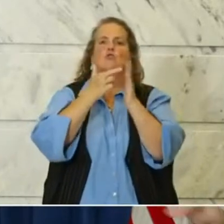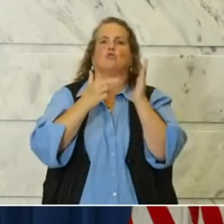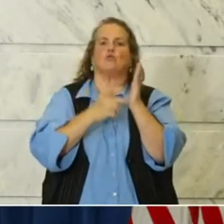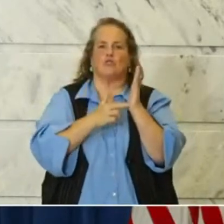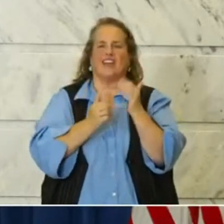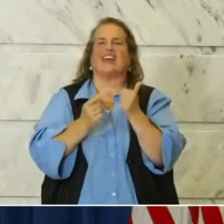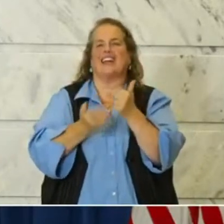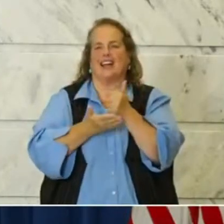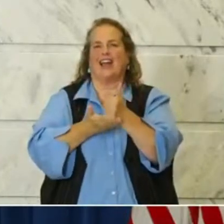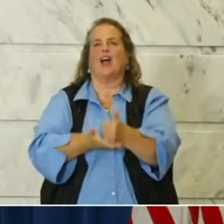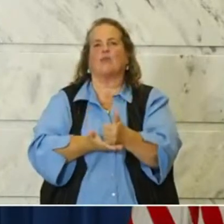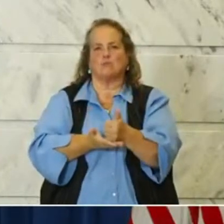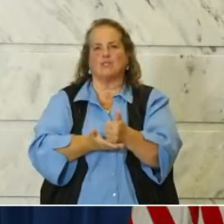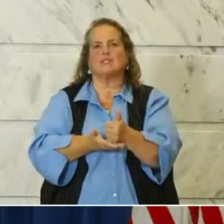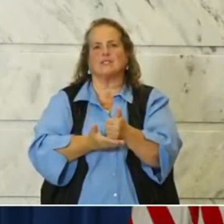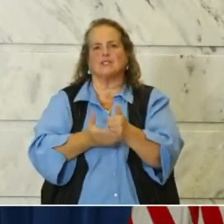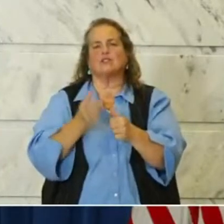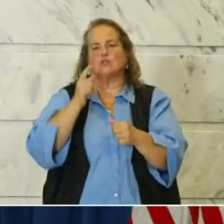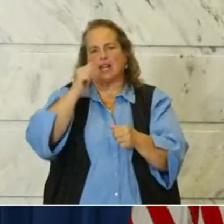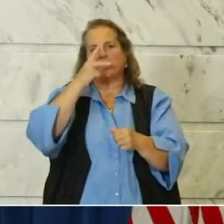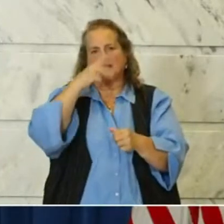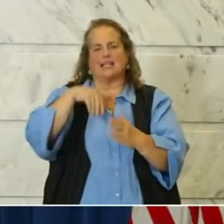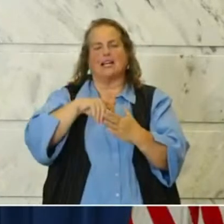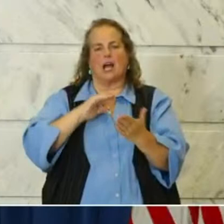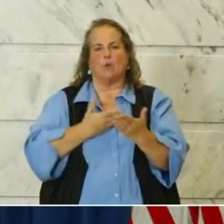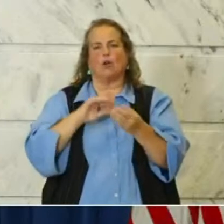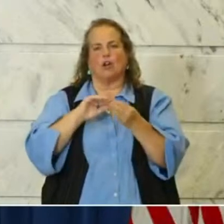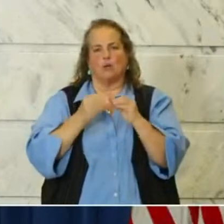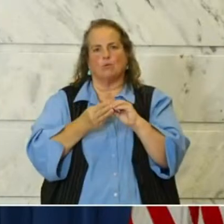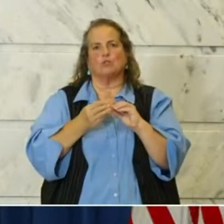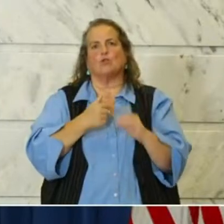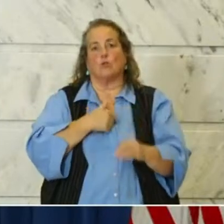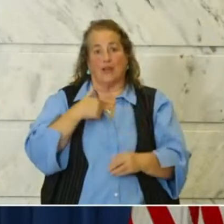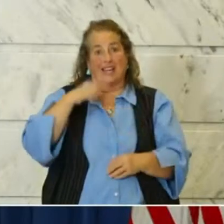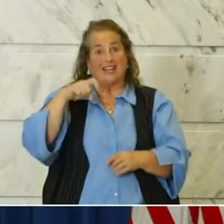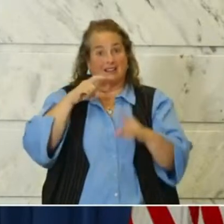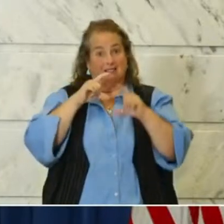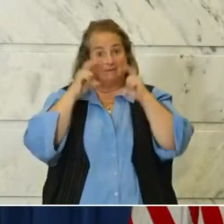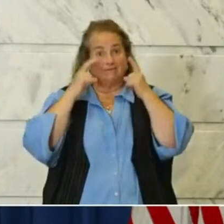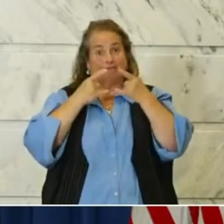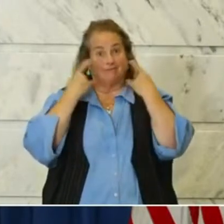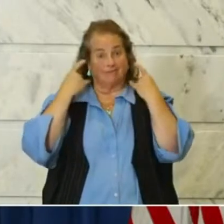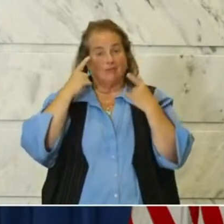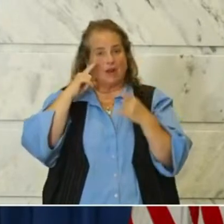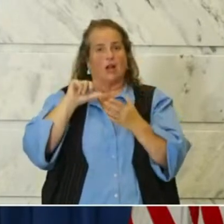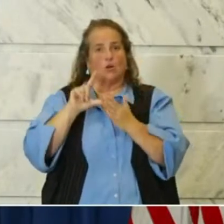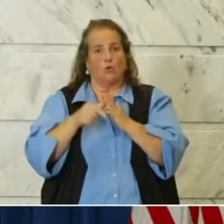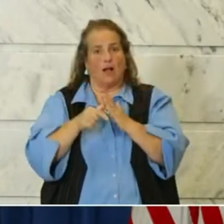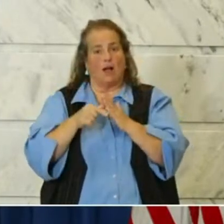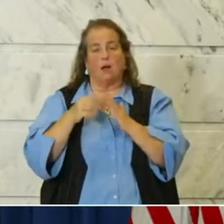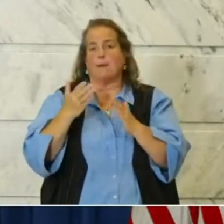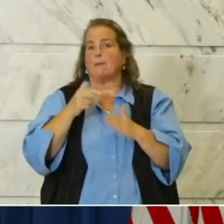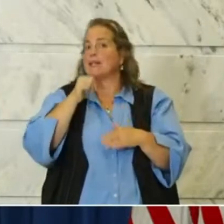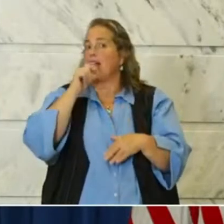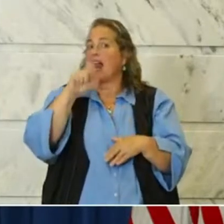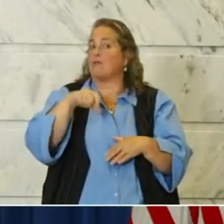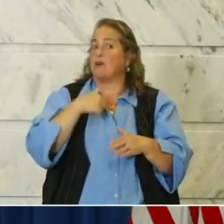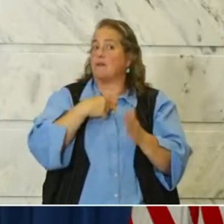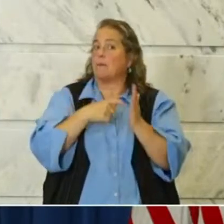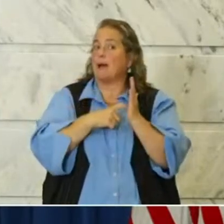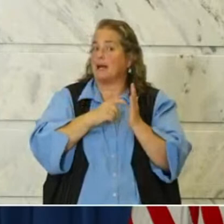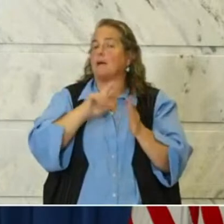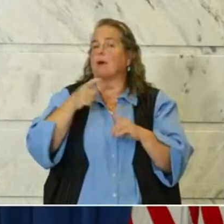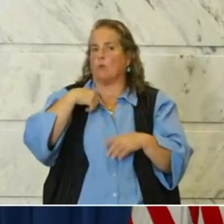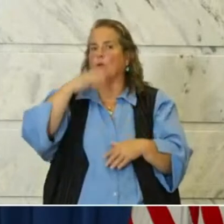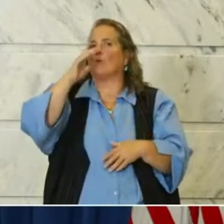and you can see it in our numbers. We're going to need facial coverings. It doesn't mean we'll necessarily need a mandate, but we'll